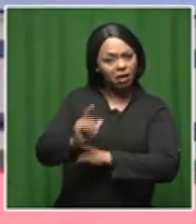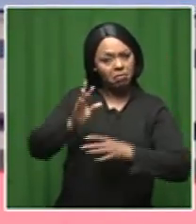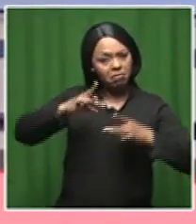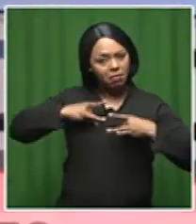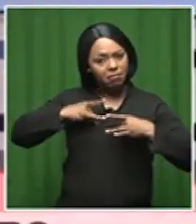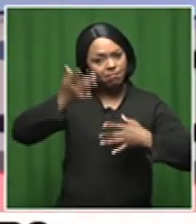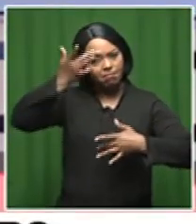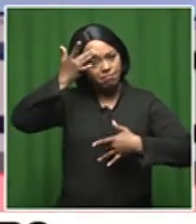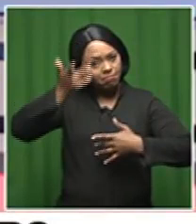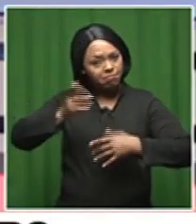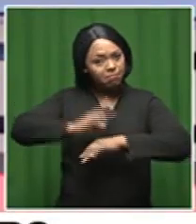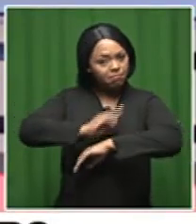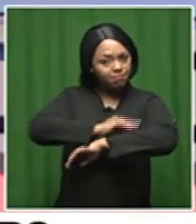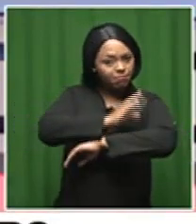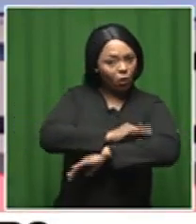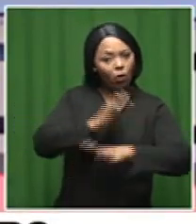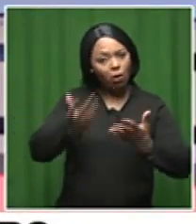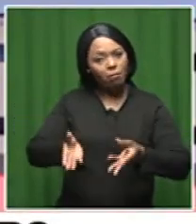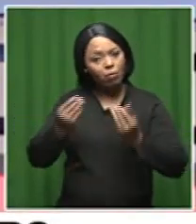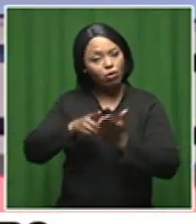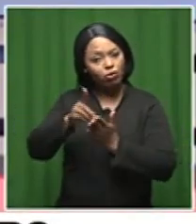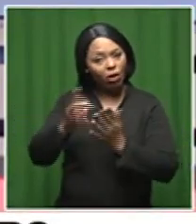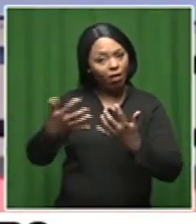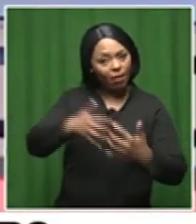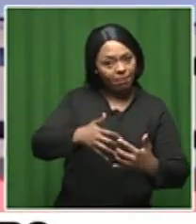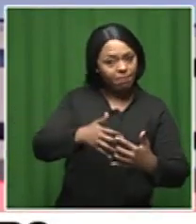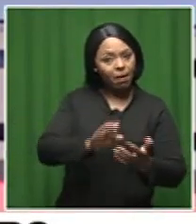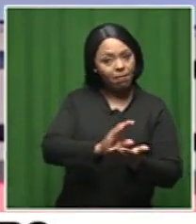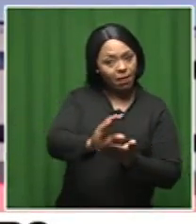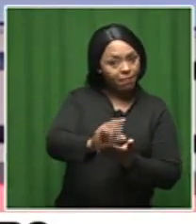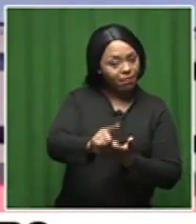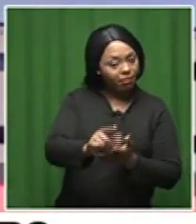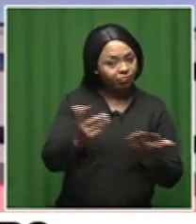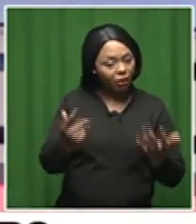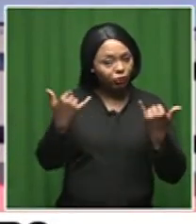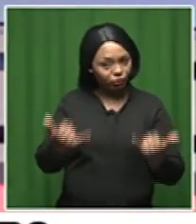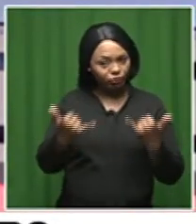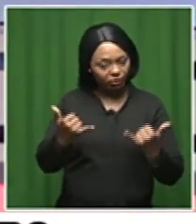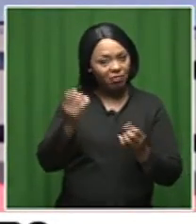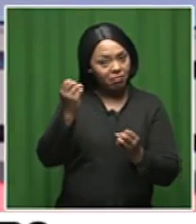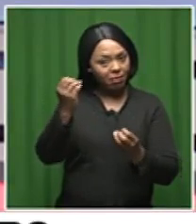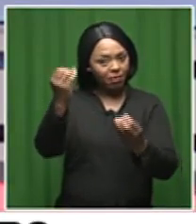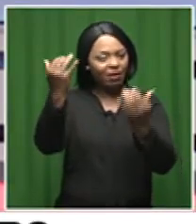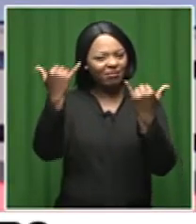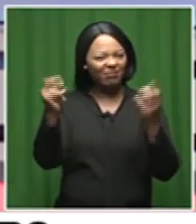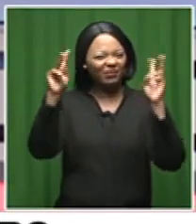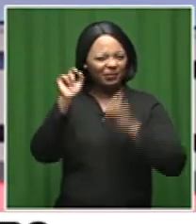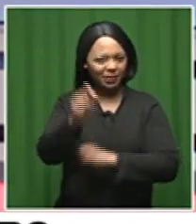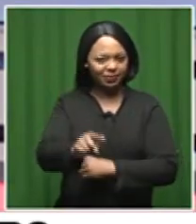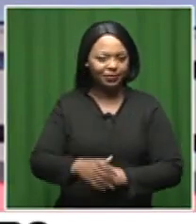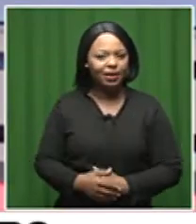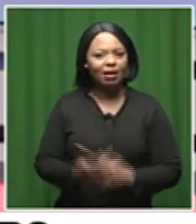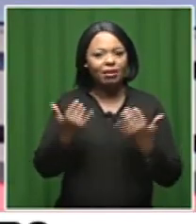gotten treatment before, a recipient, a donor? Well, that's who we're talking to today. And of course, we're here to inform you too. Now, it is an estimated